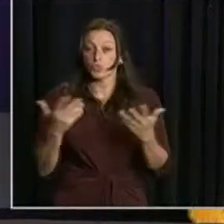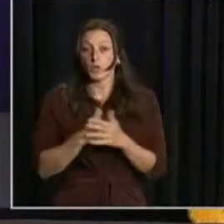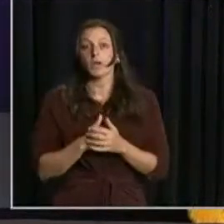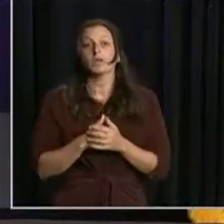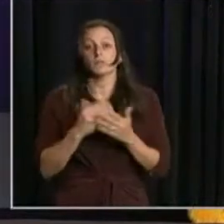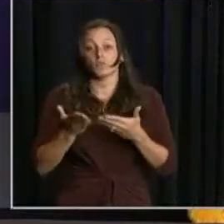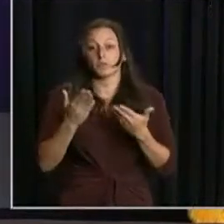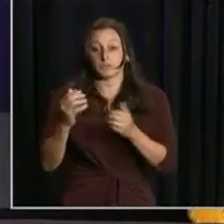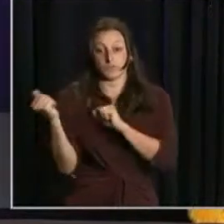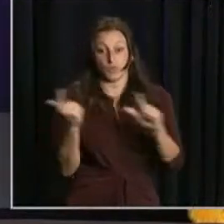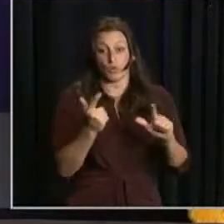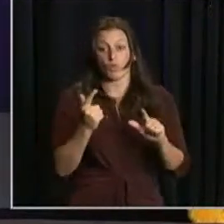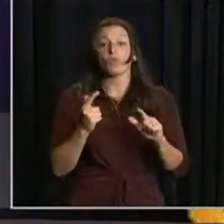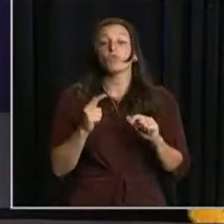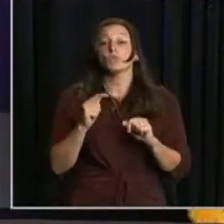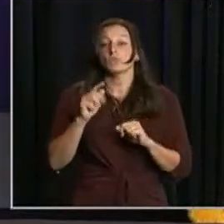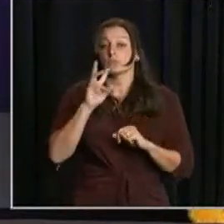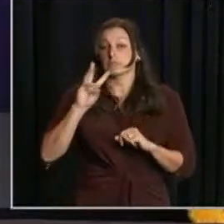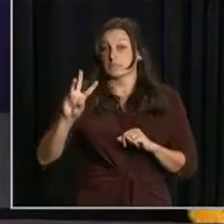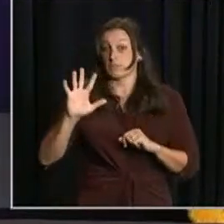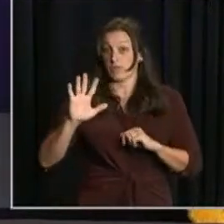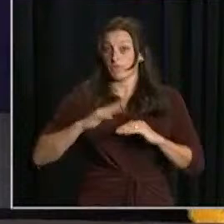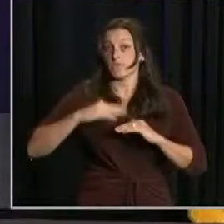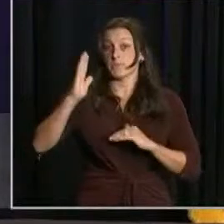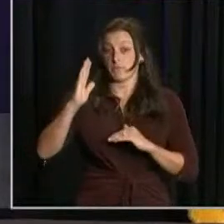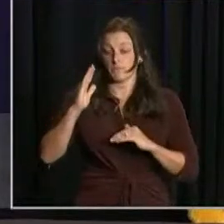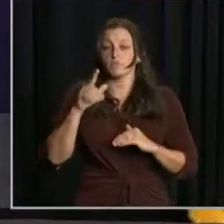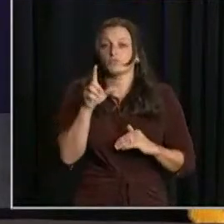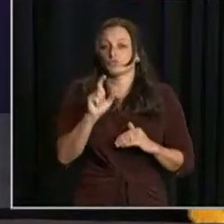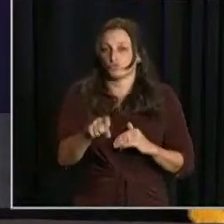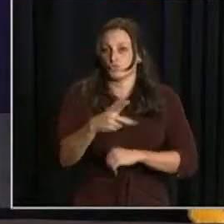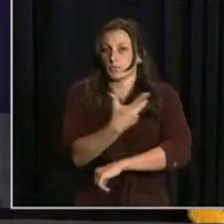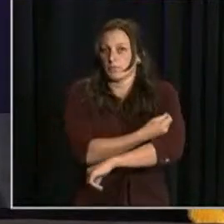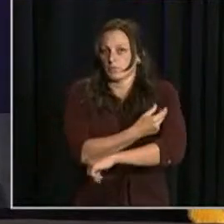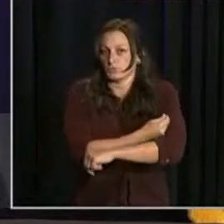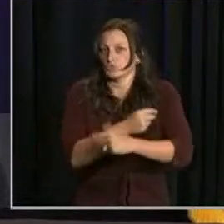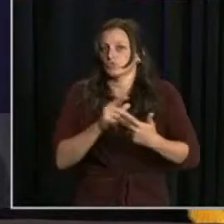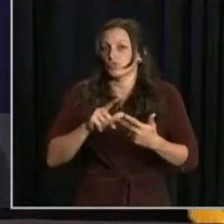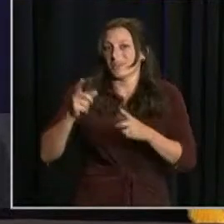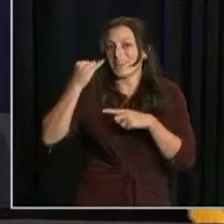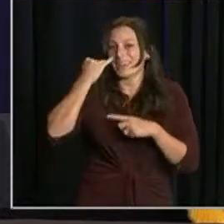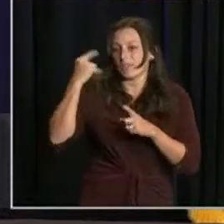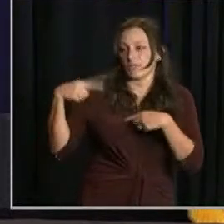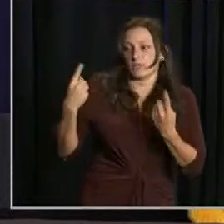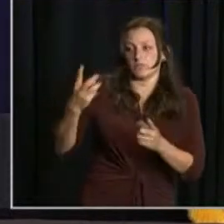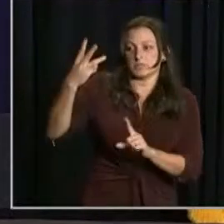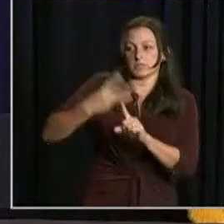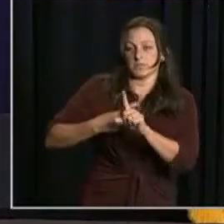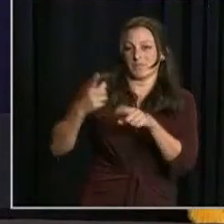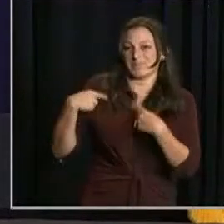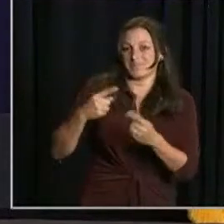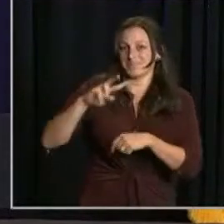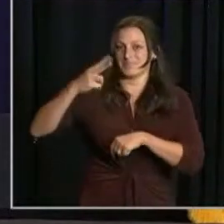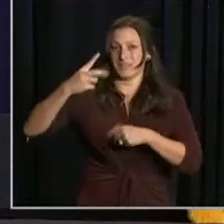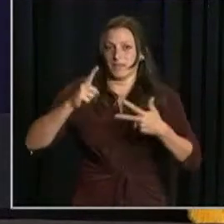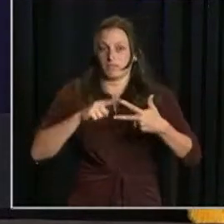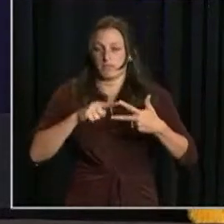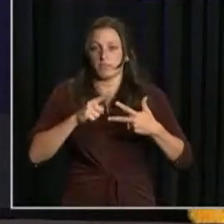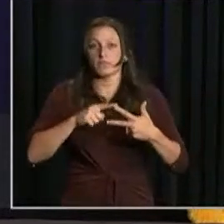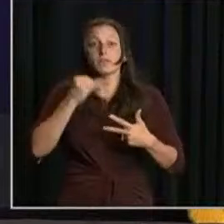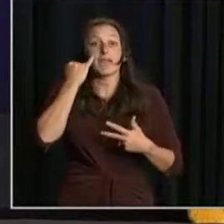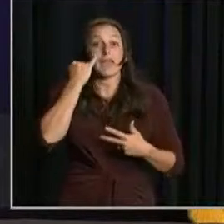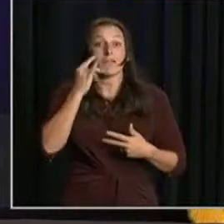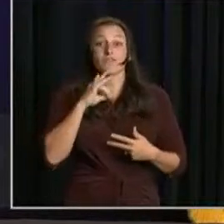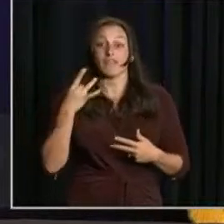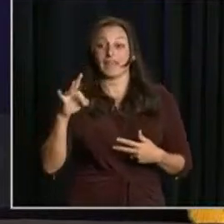everybody 65 and older should get a booster. If 6 months have elapsed since their second dose of Pfizer, everybody 18 and